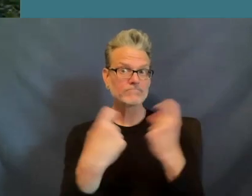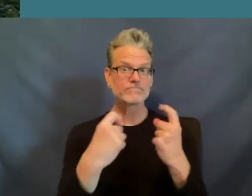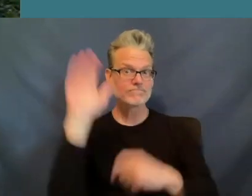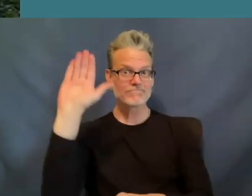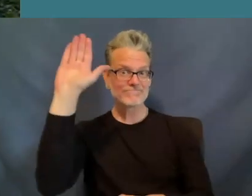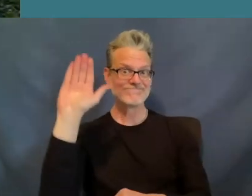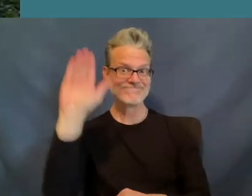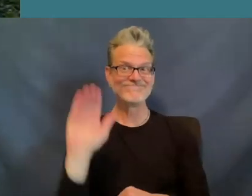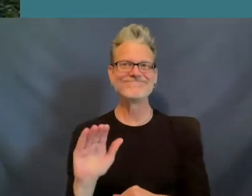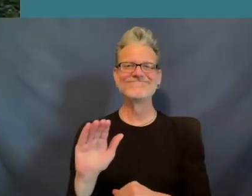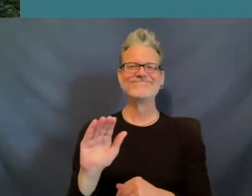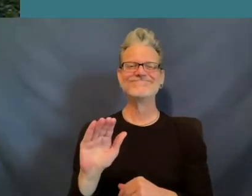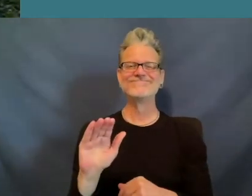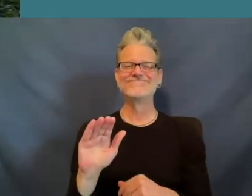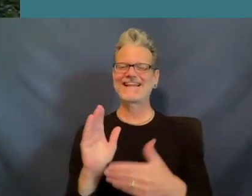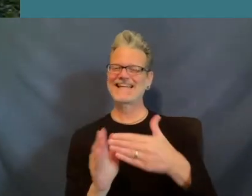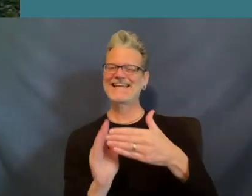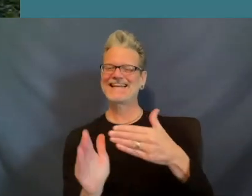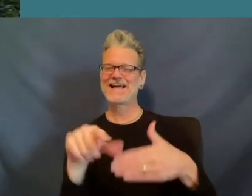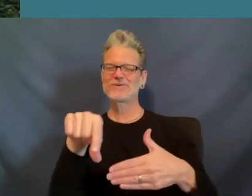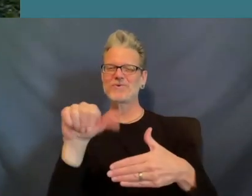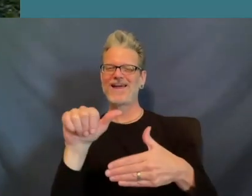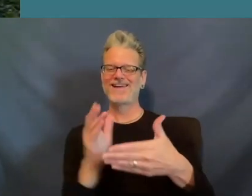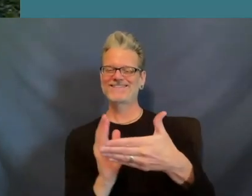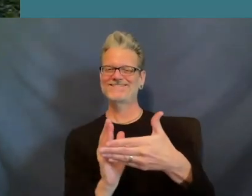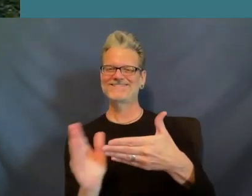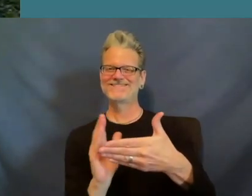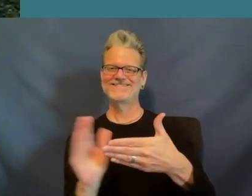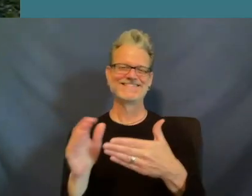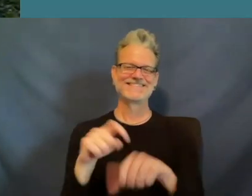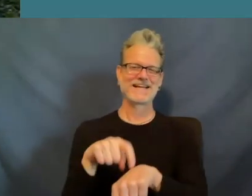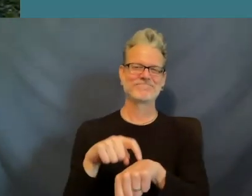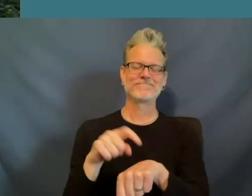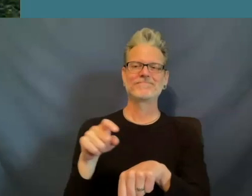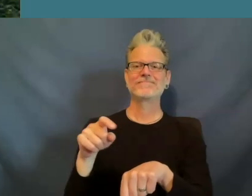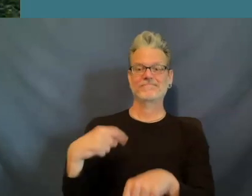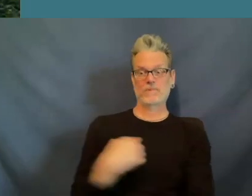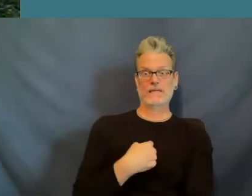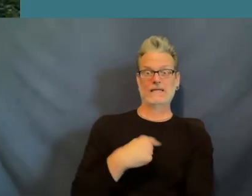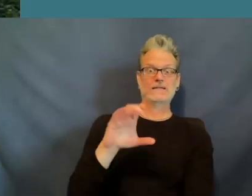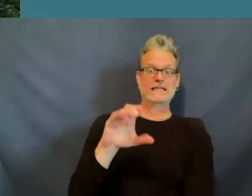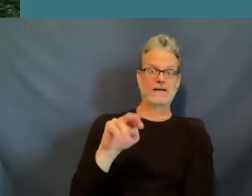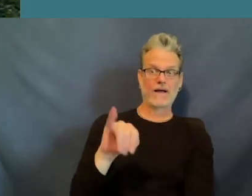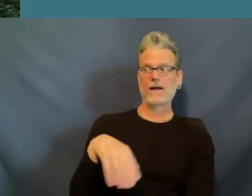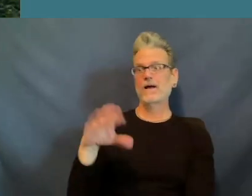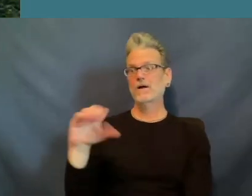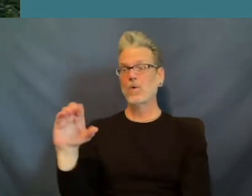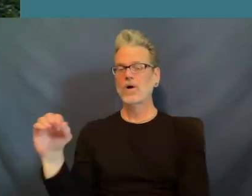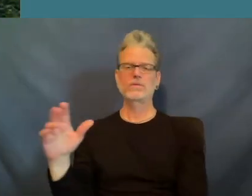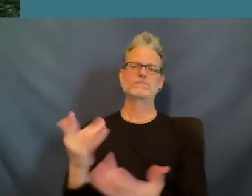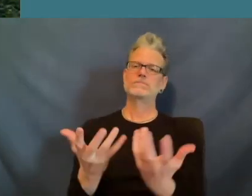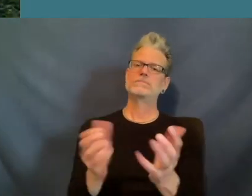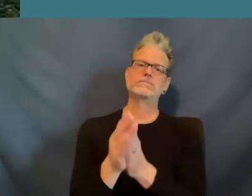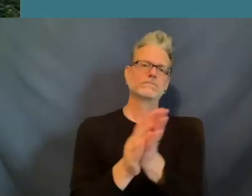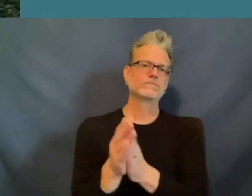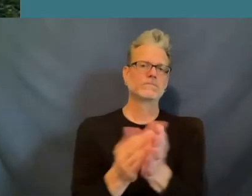our Q&A session at the end. Forest Service staff and community navigators team, we're eager to help. So